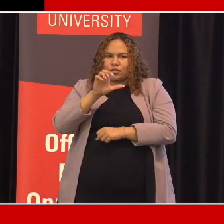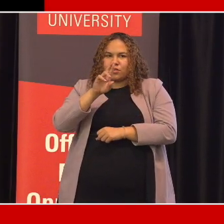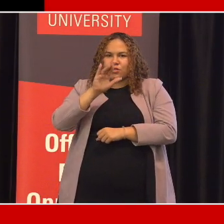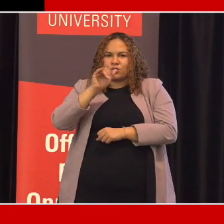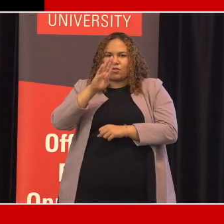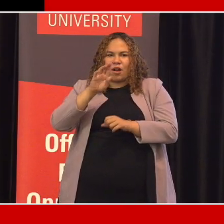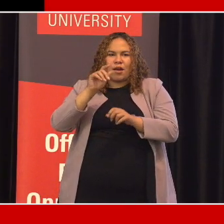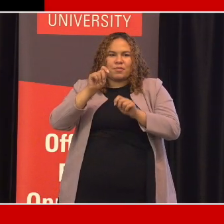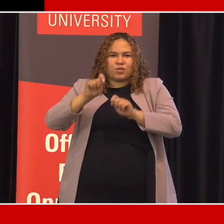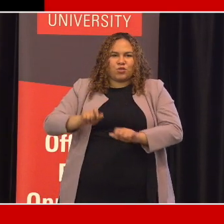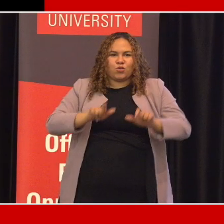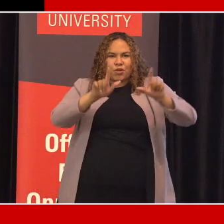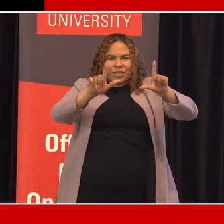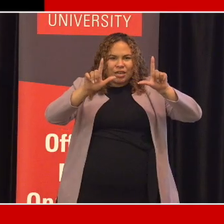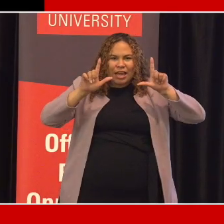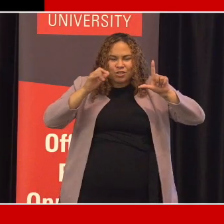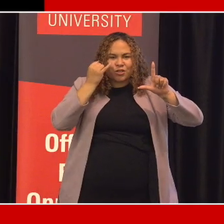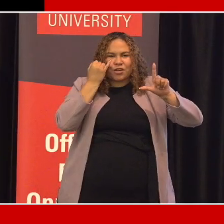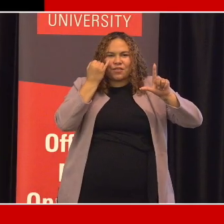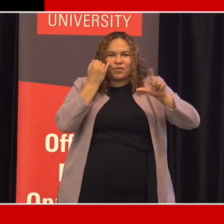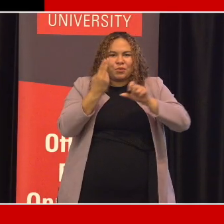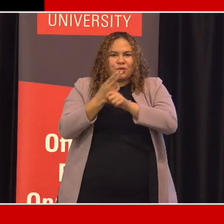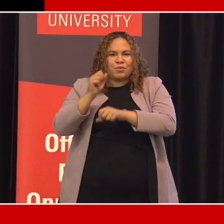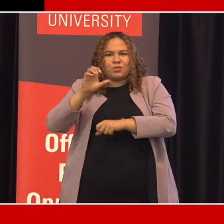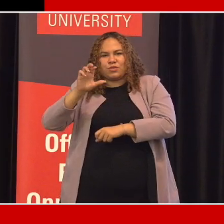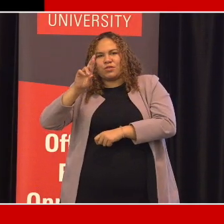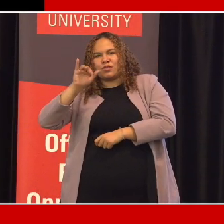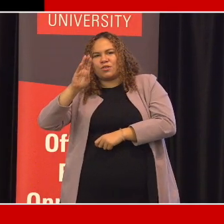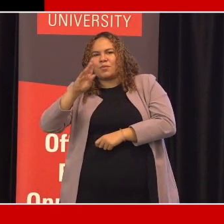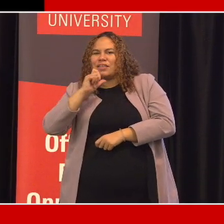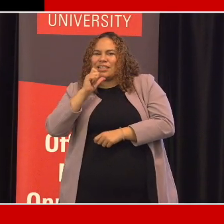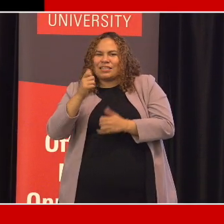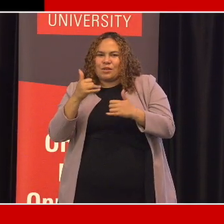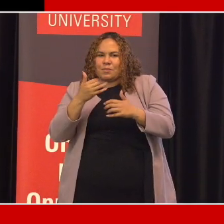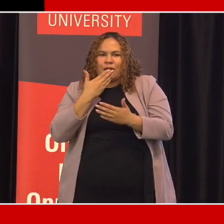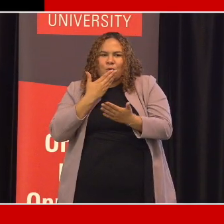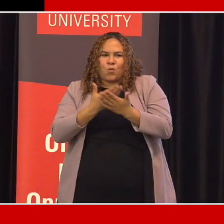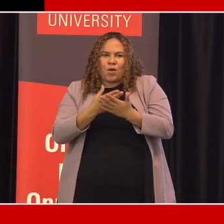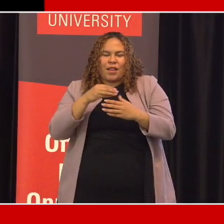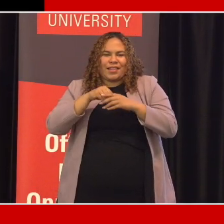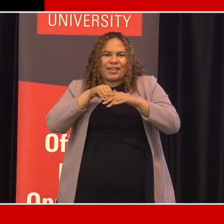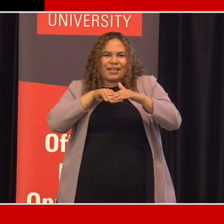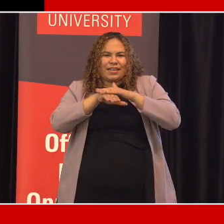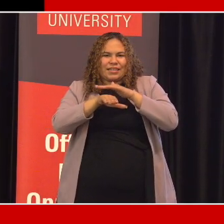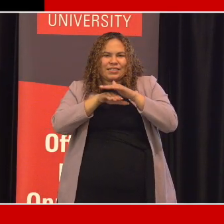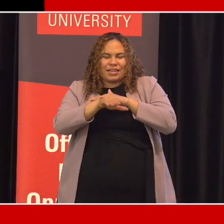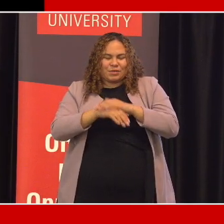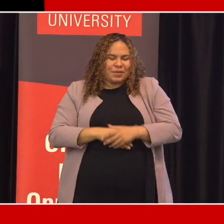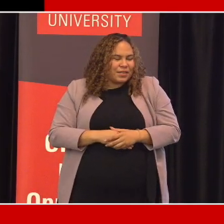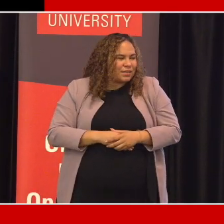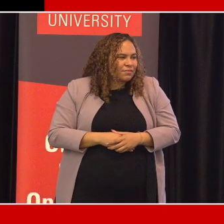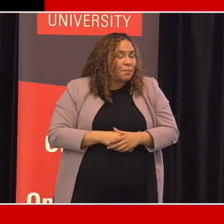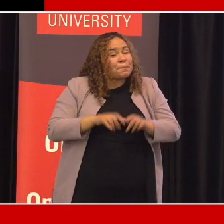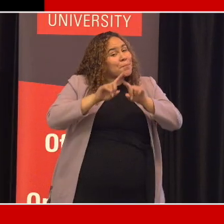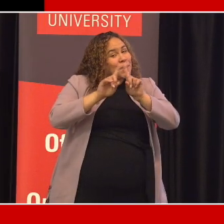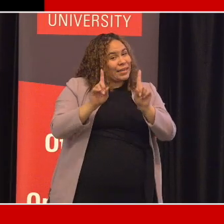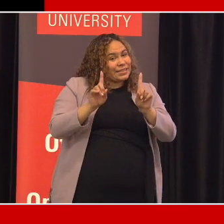user. It does not play well in the accessibility world.